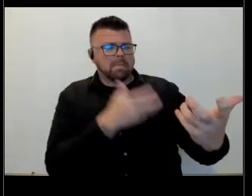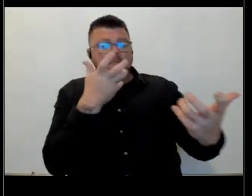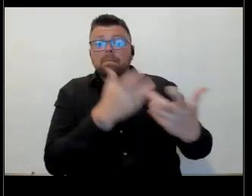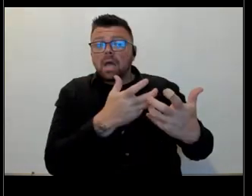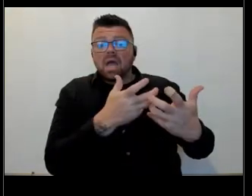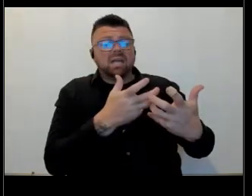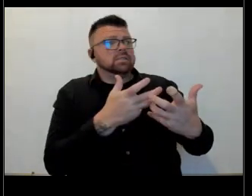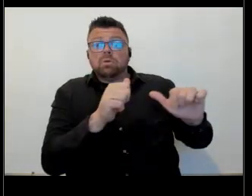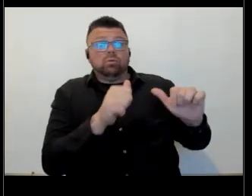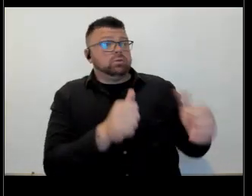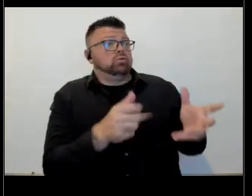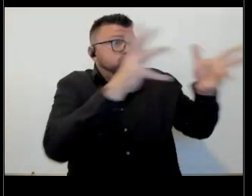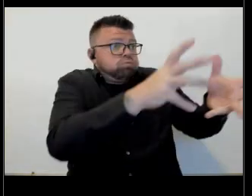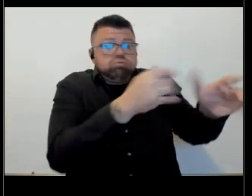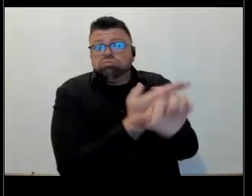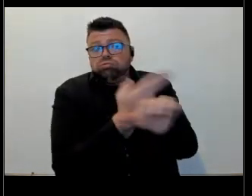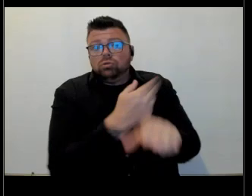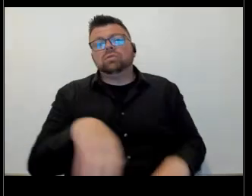ANSI